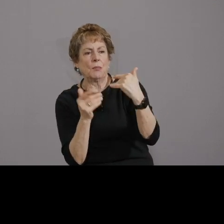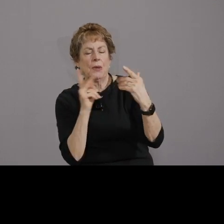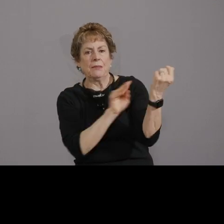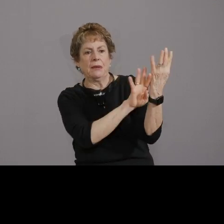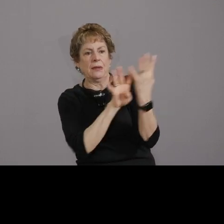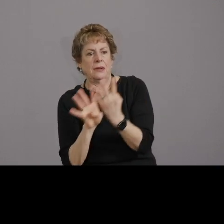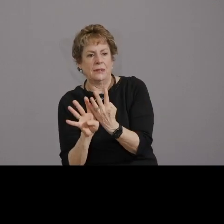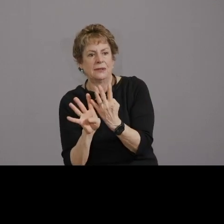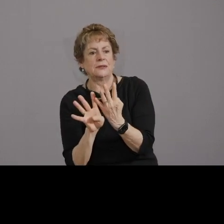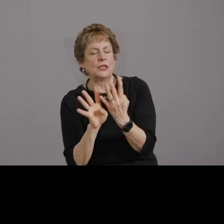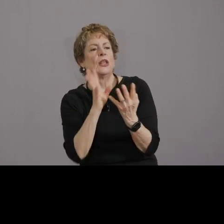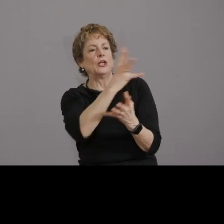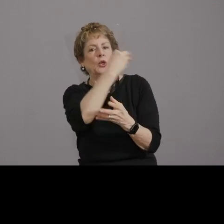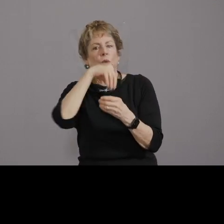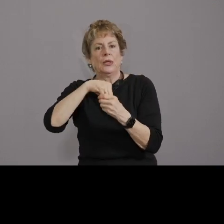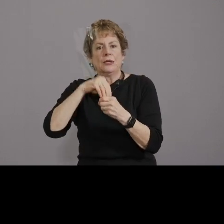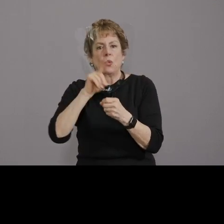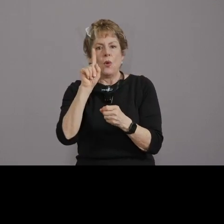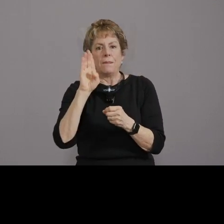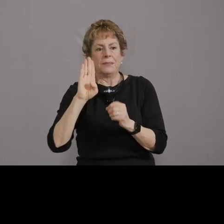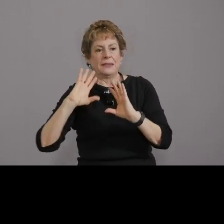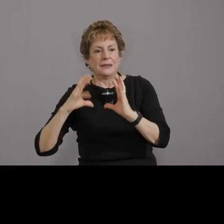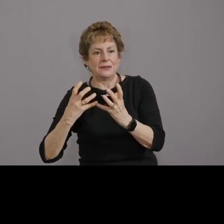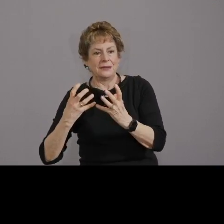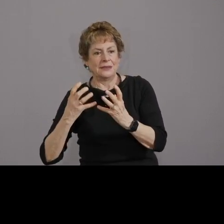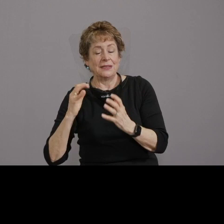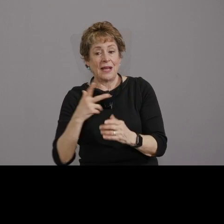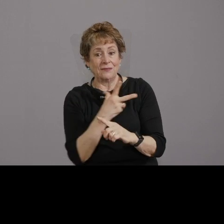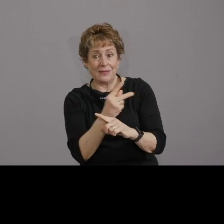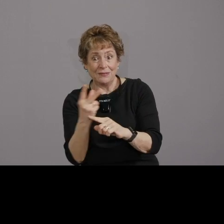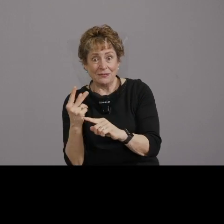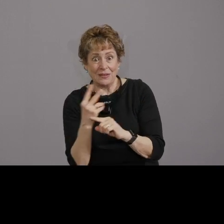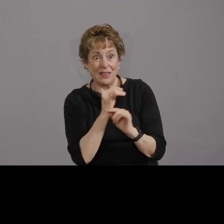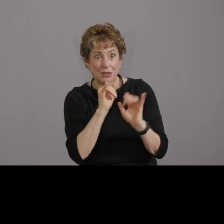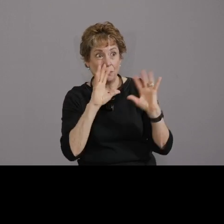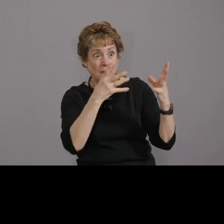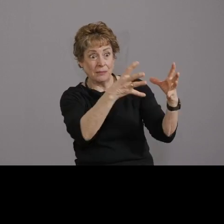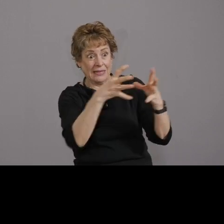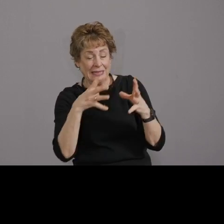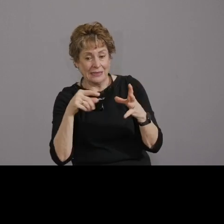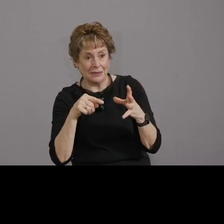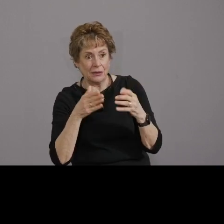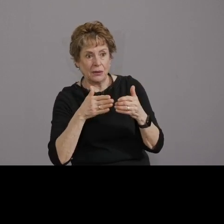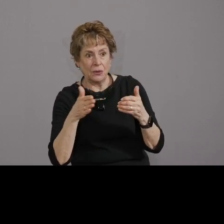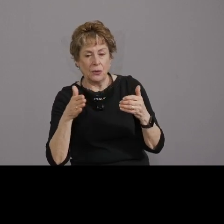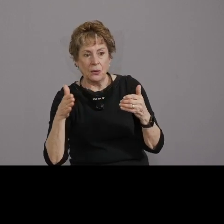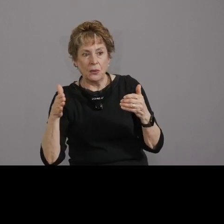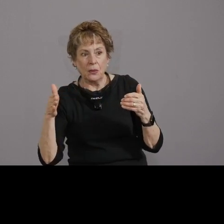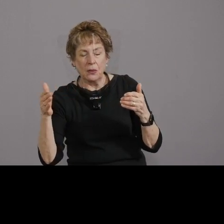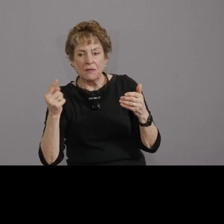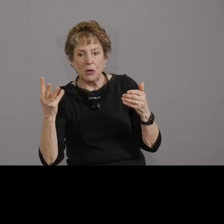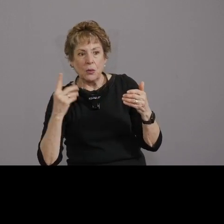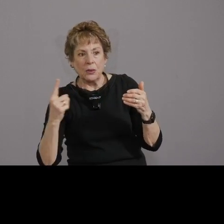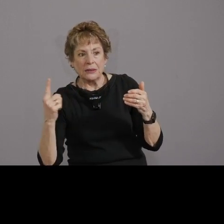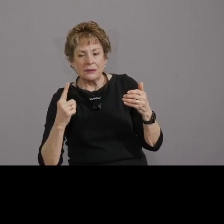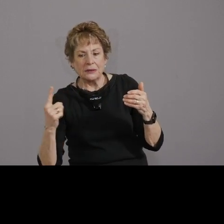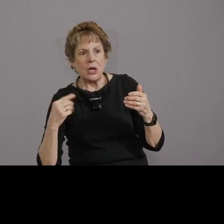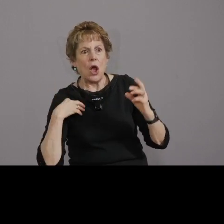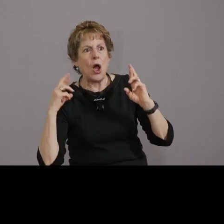by getting people vaccinated in several weeks from now, we hope to reduce the strain on Arizona's